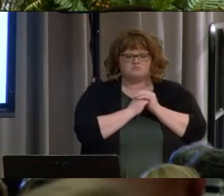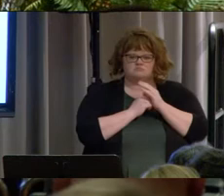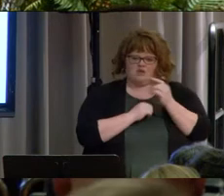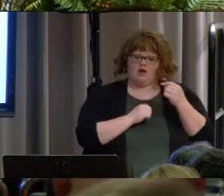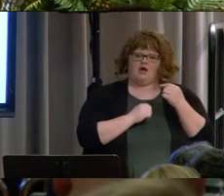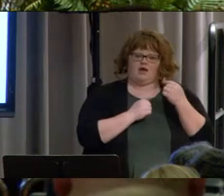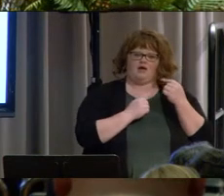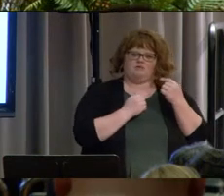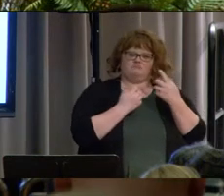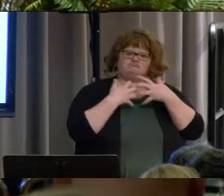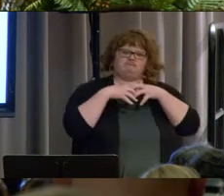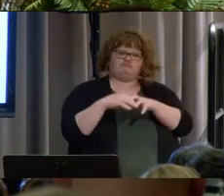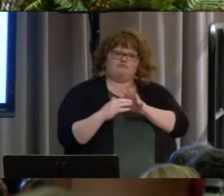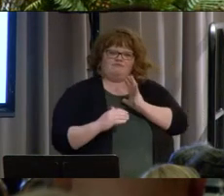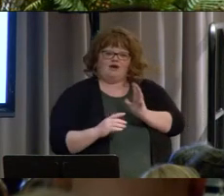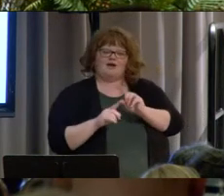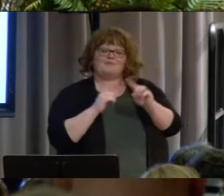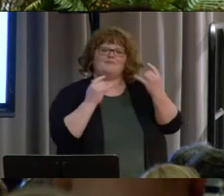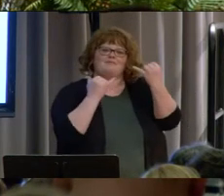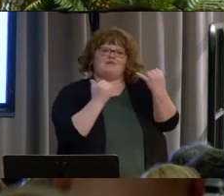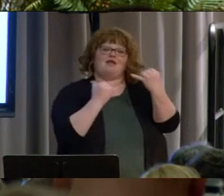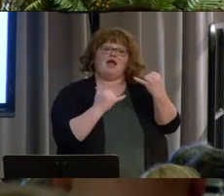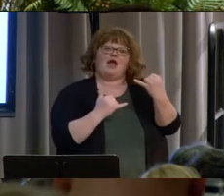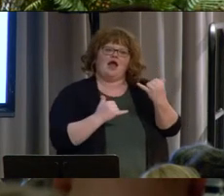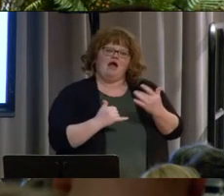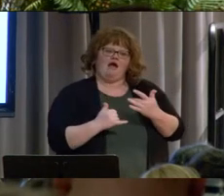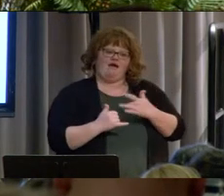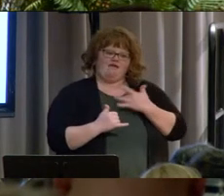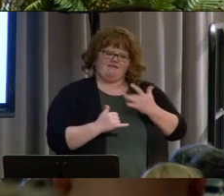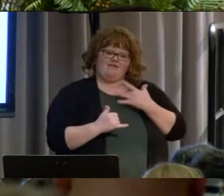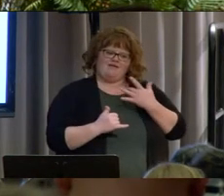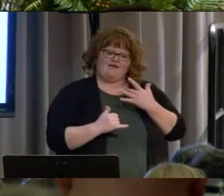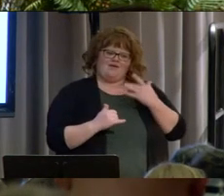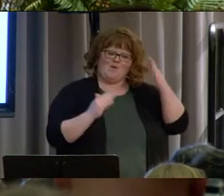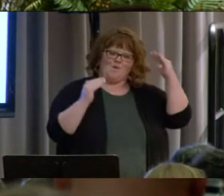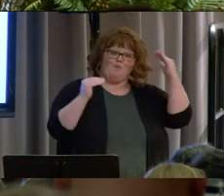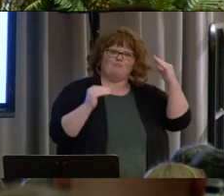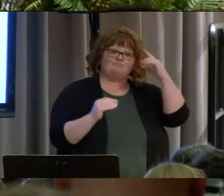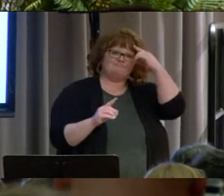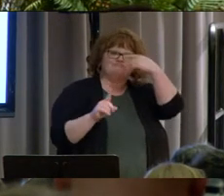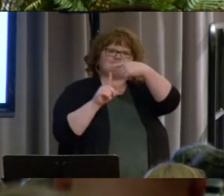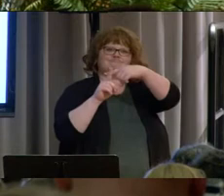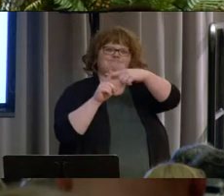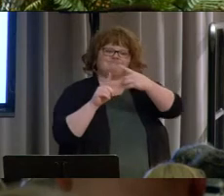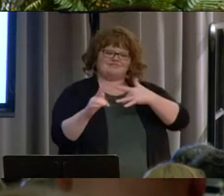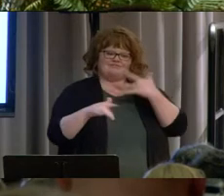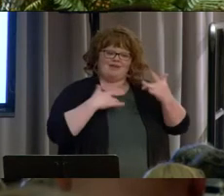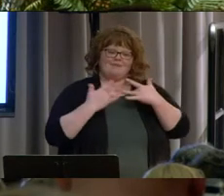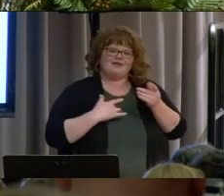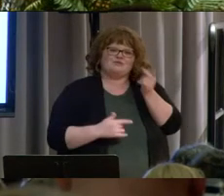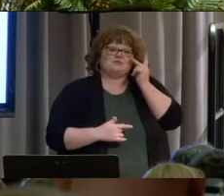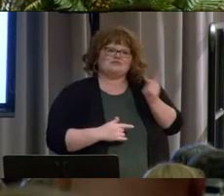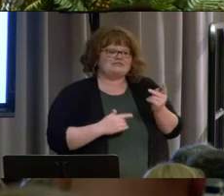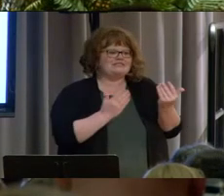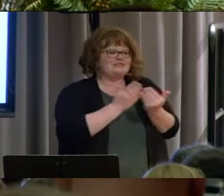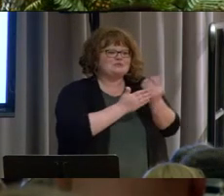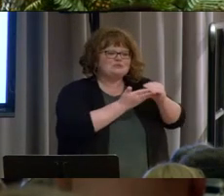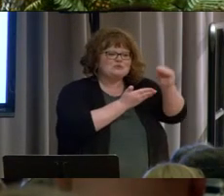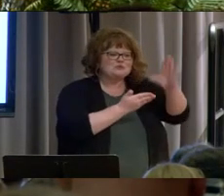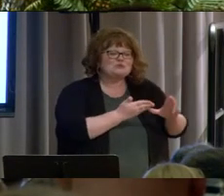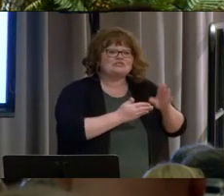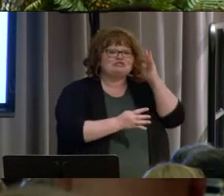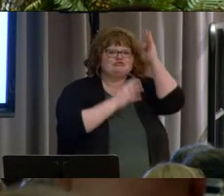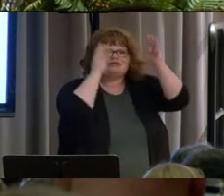quite well. But I feel a level of optimism and hope and excitement from the creativity that I see in our students